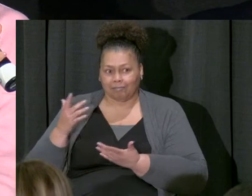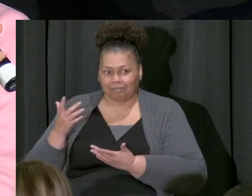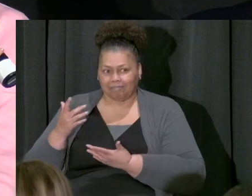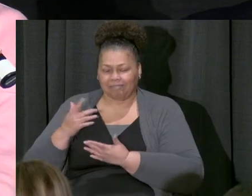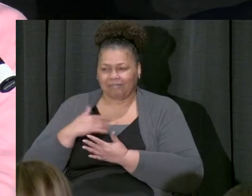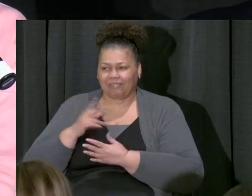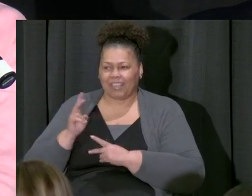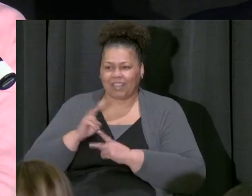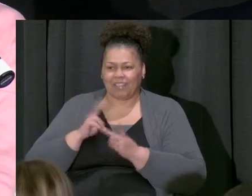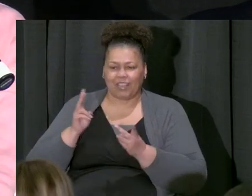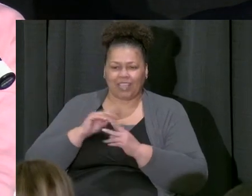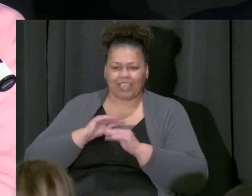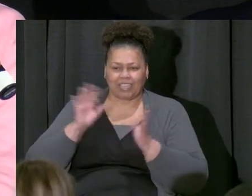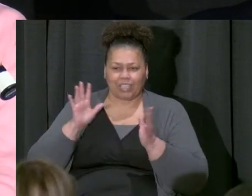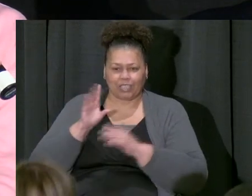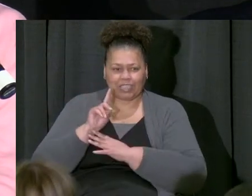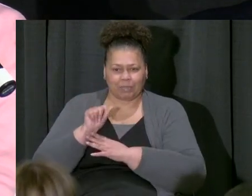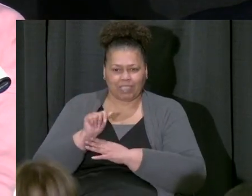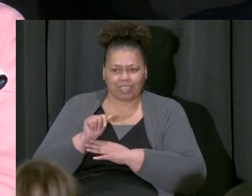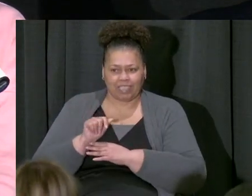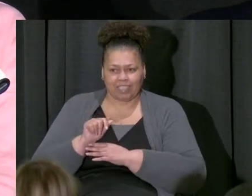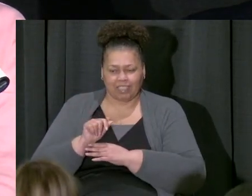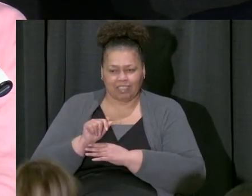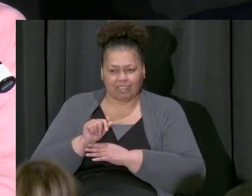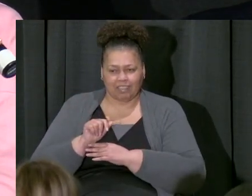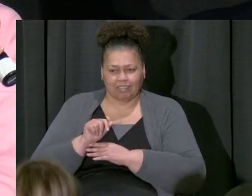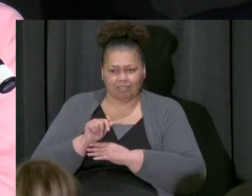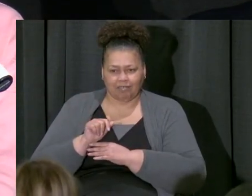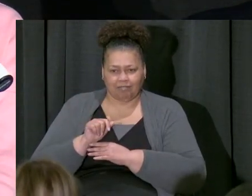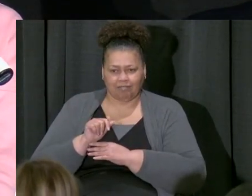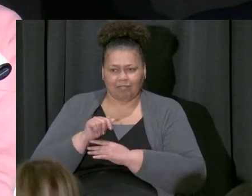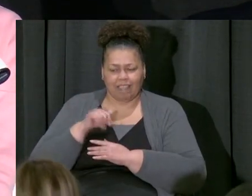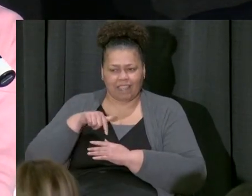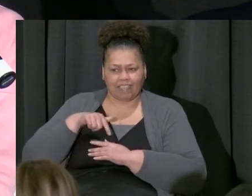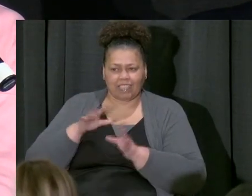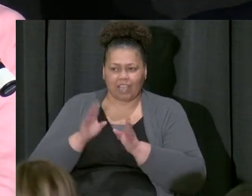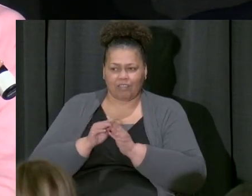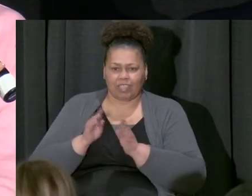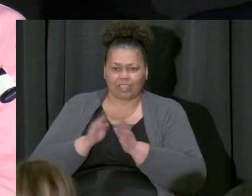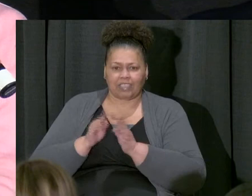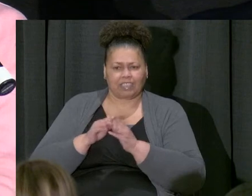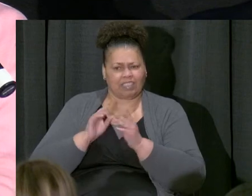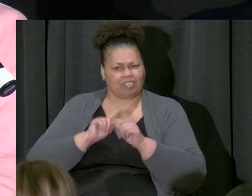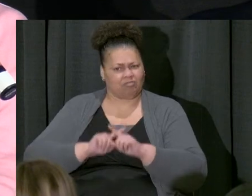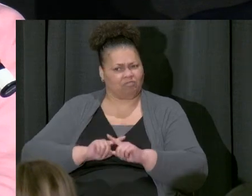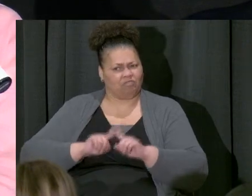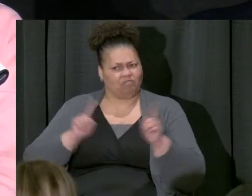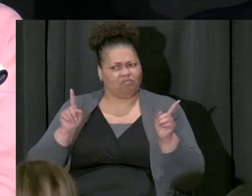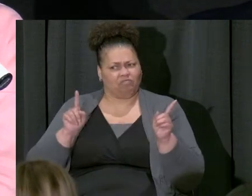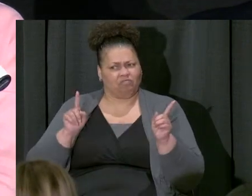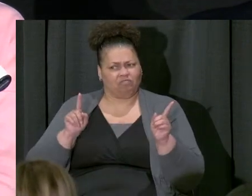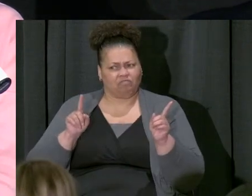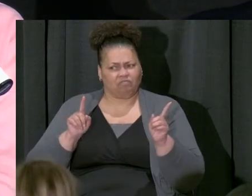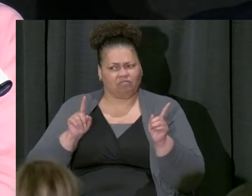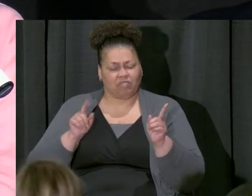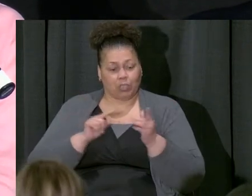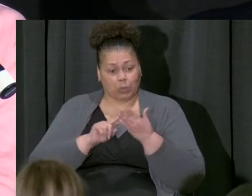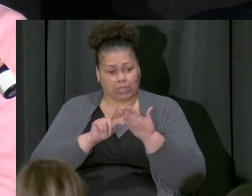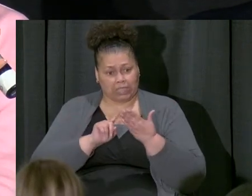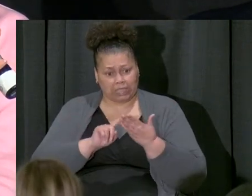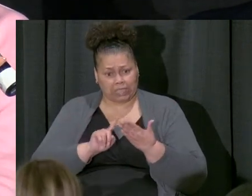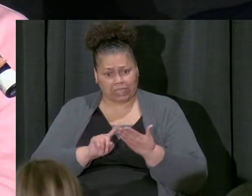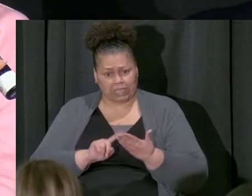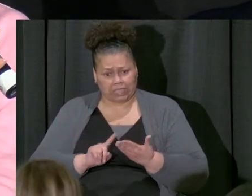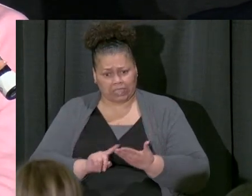disability attendees there. So this conference is very, very different. So as a researcher, I have